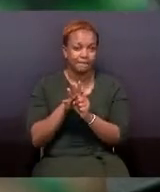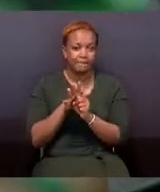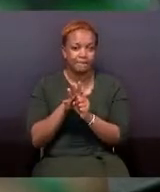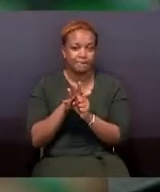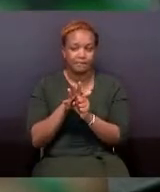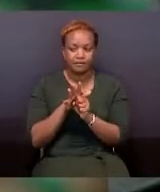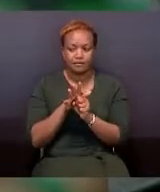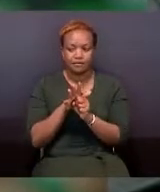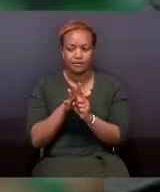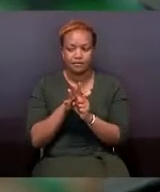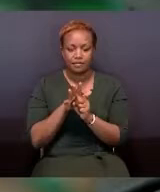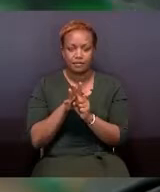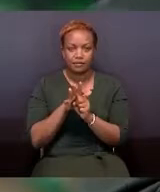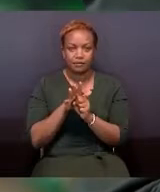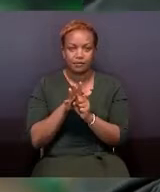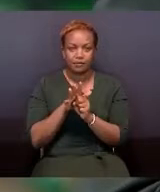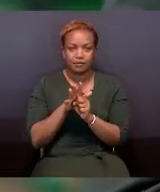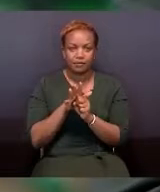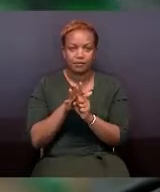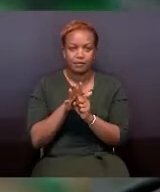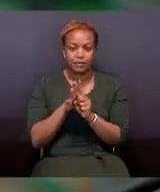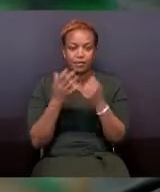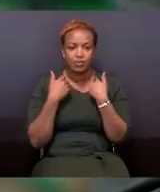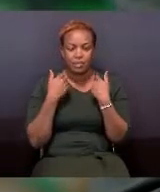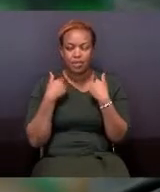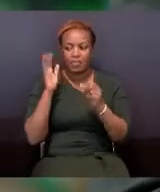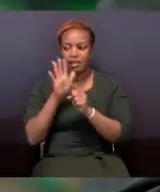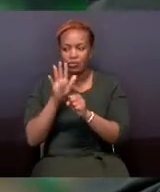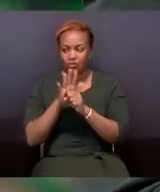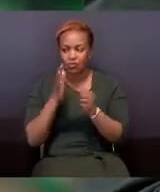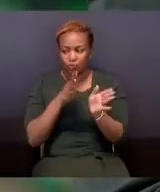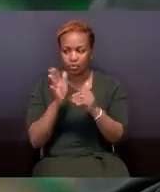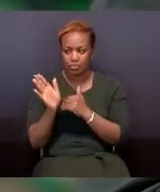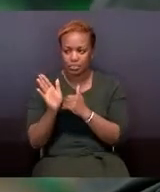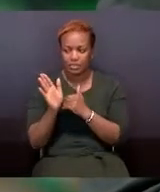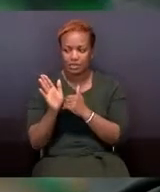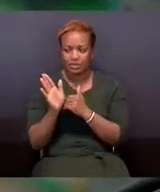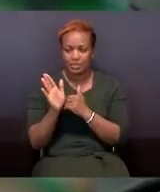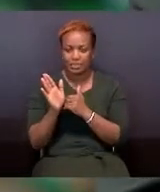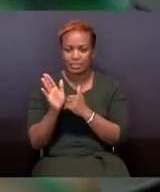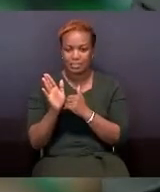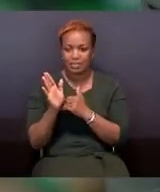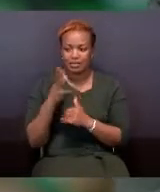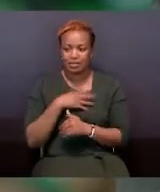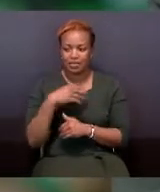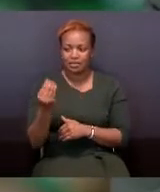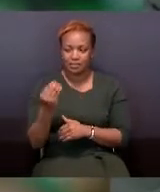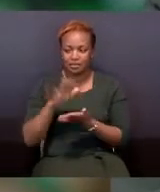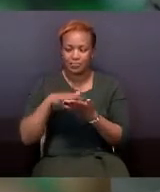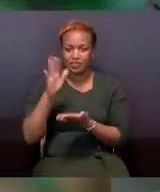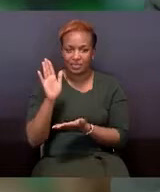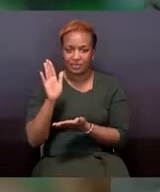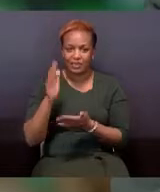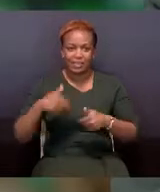but all is not lost. We have tremendous opportunities, and more so for our young